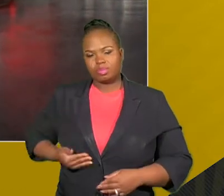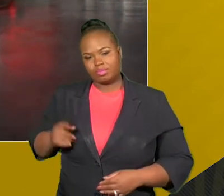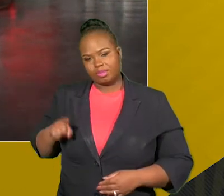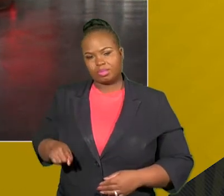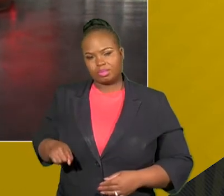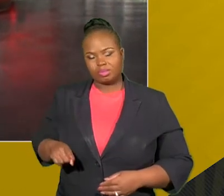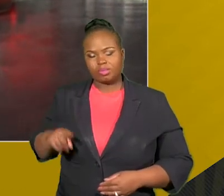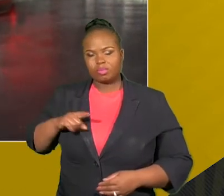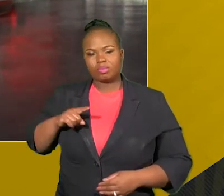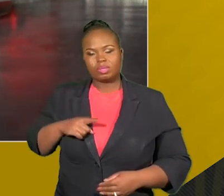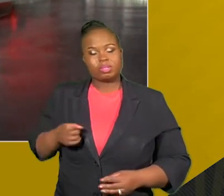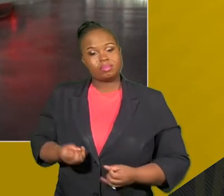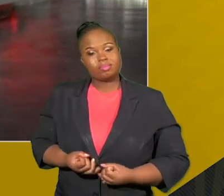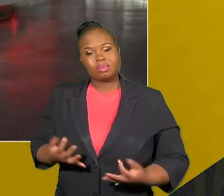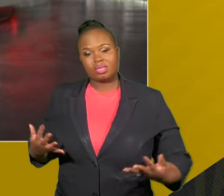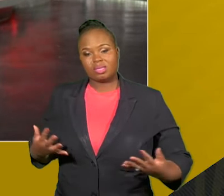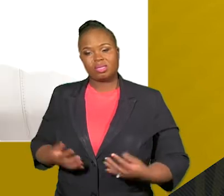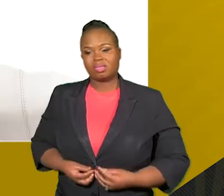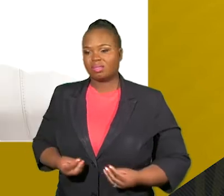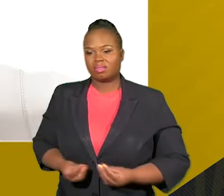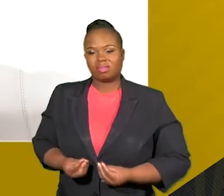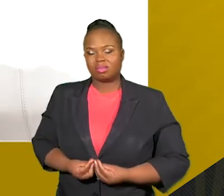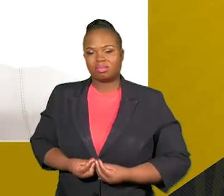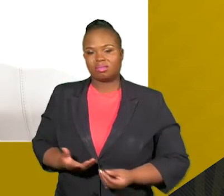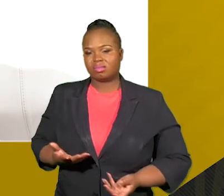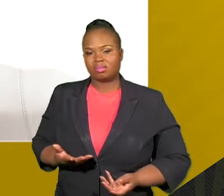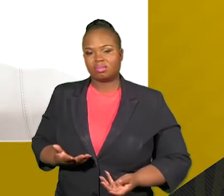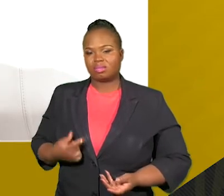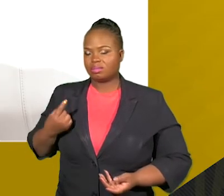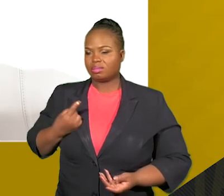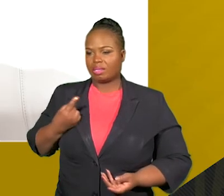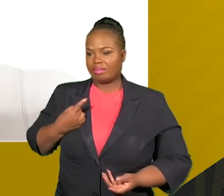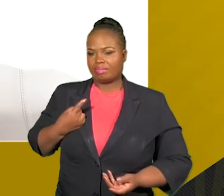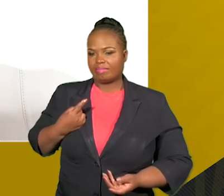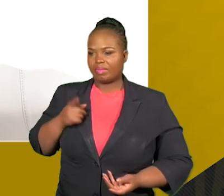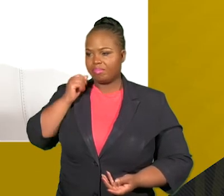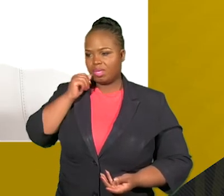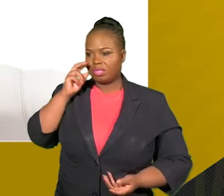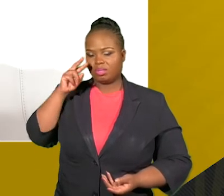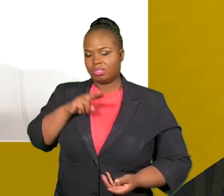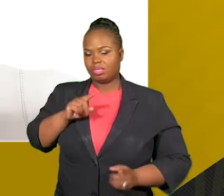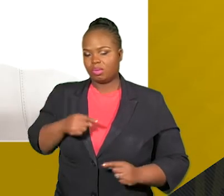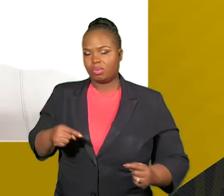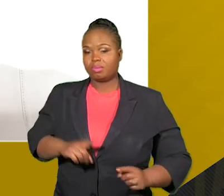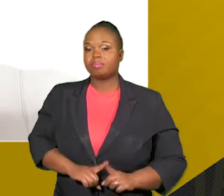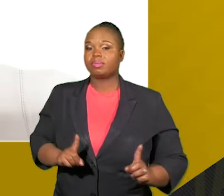Mm. Bona le dilo ke ding tse le re monna ka bo yena ha go le di bona. But with a woman next to